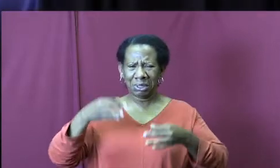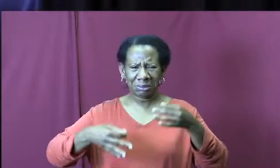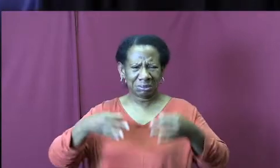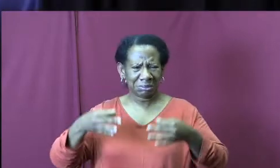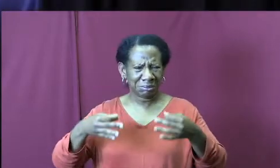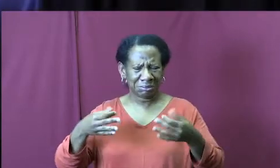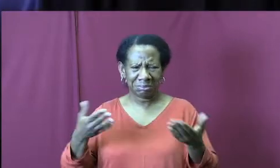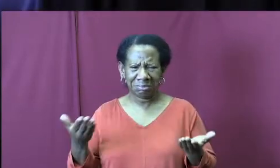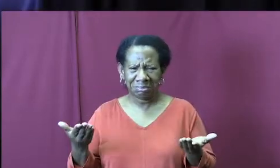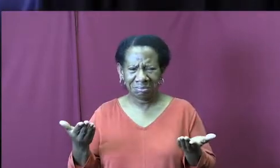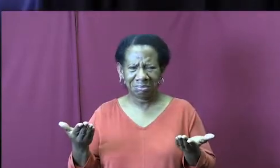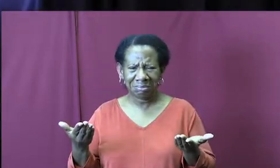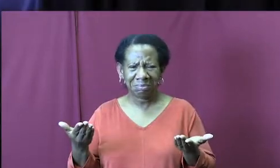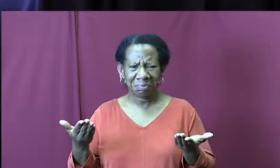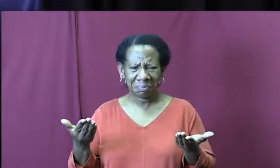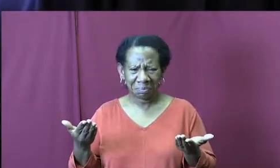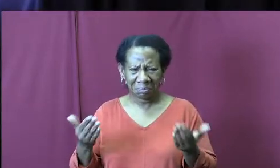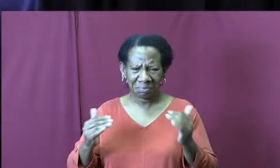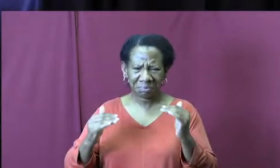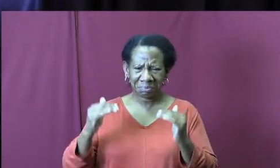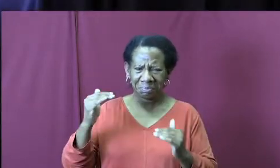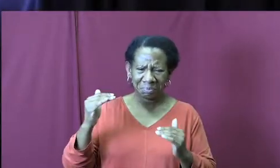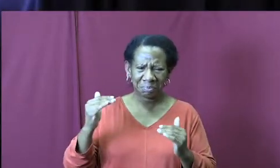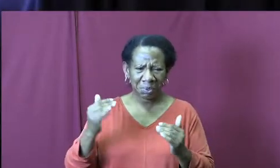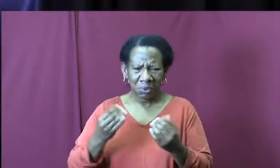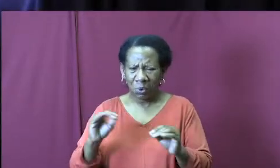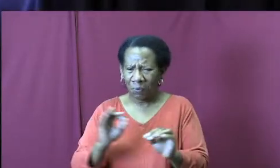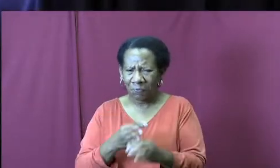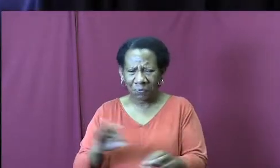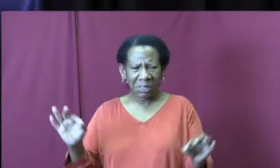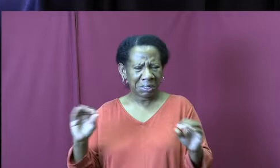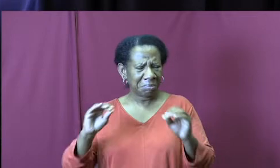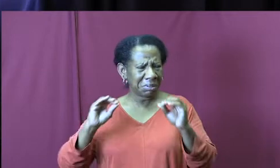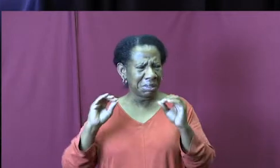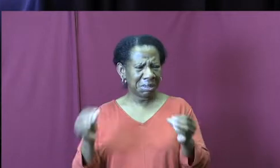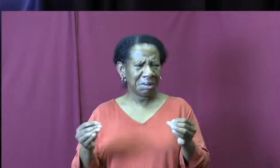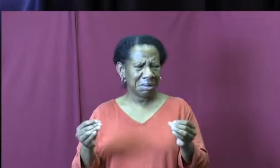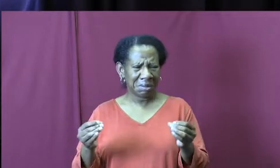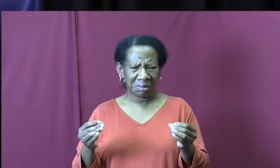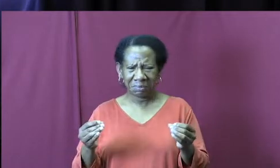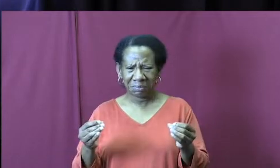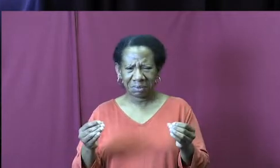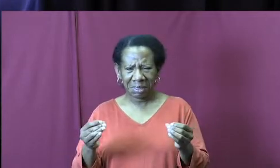unequal justice. There is no freedom.